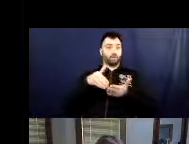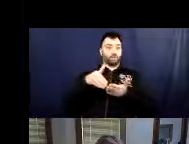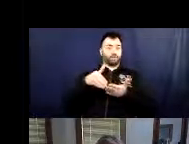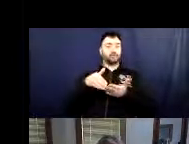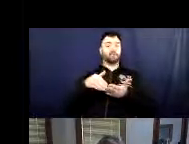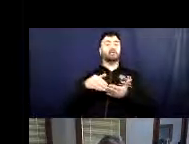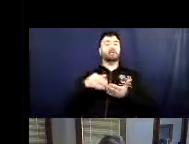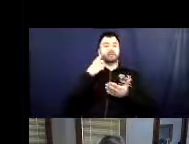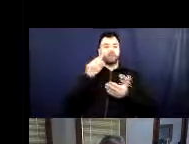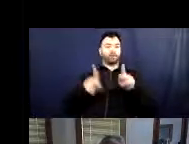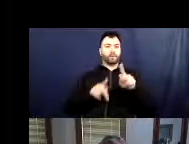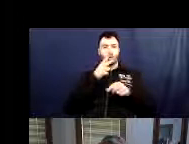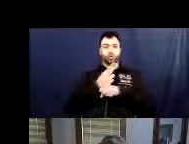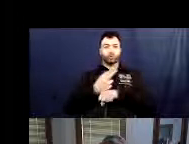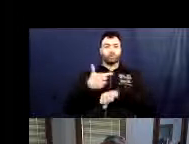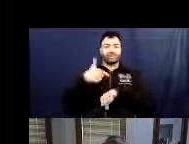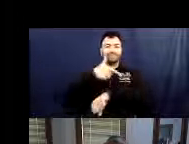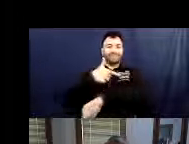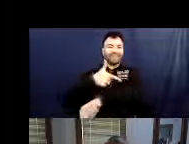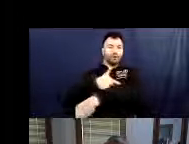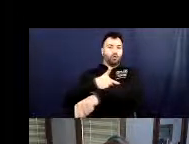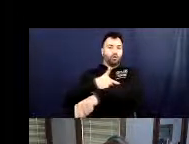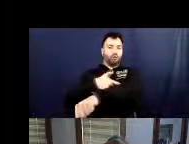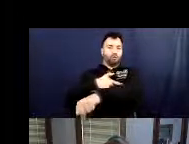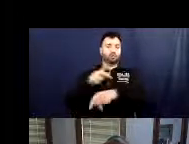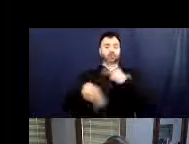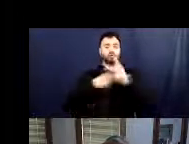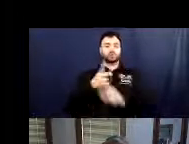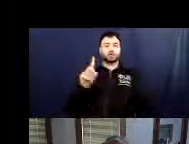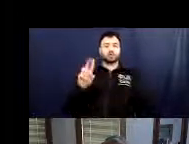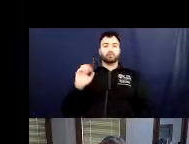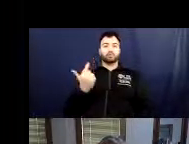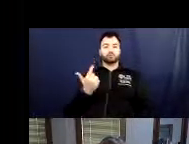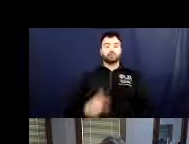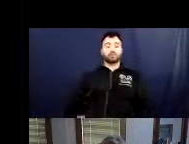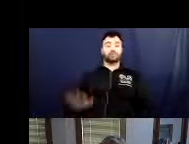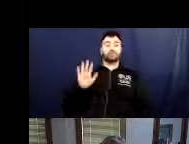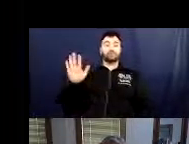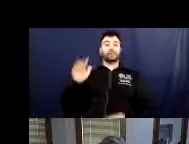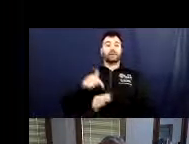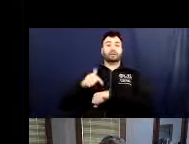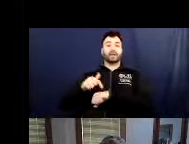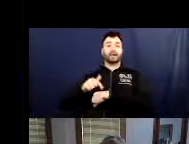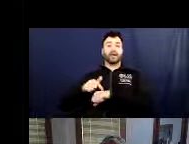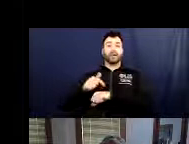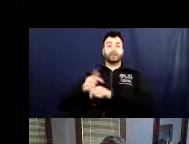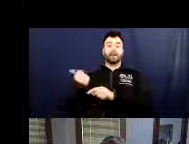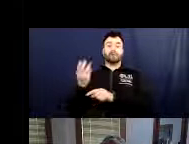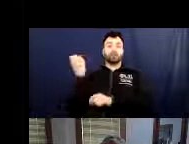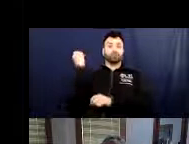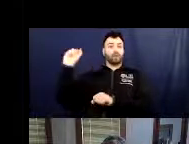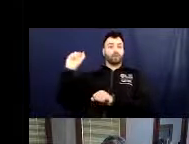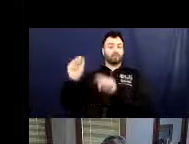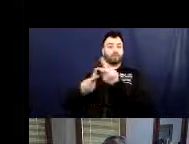drug users. And some renegade activists set up a system where they would deliver